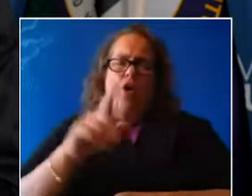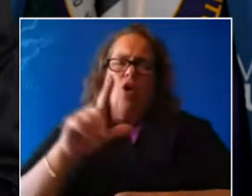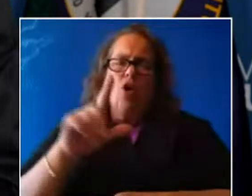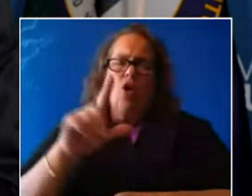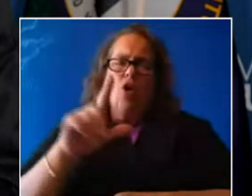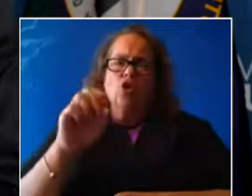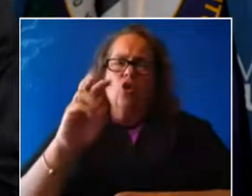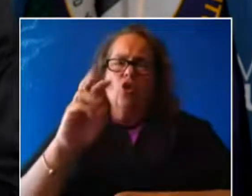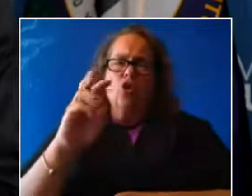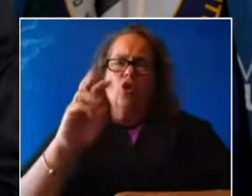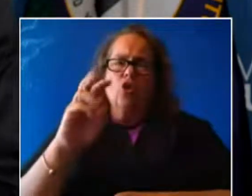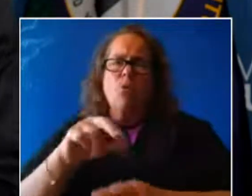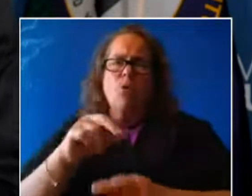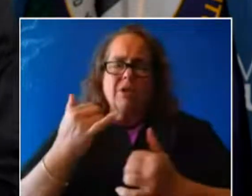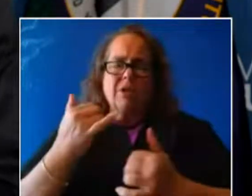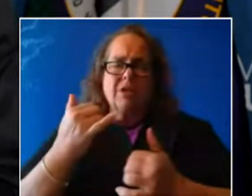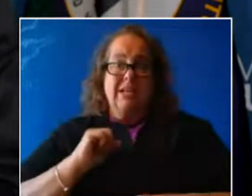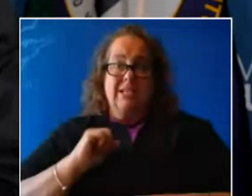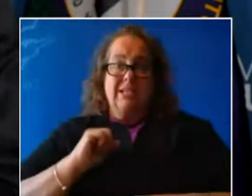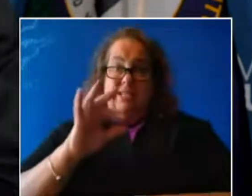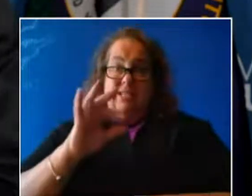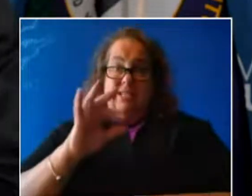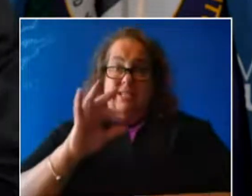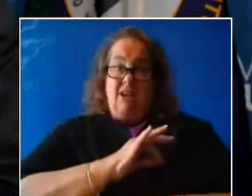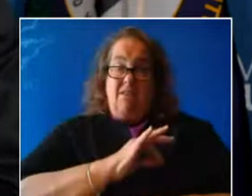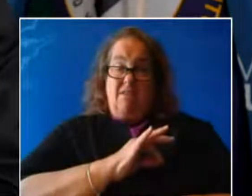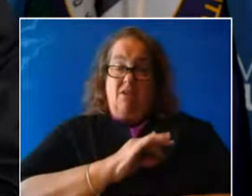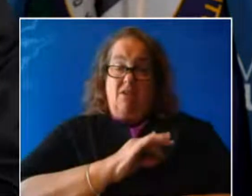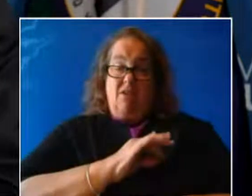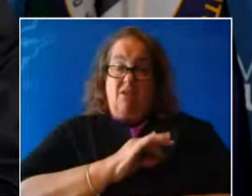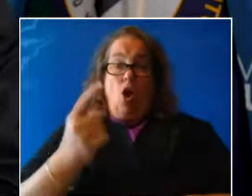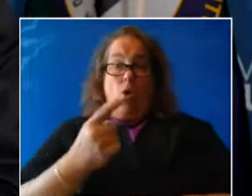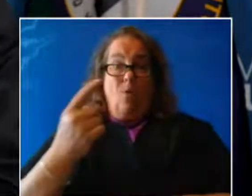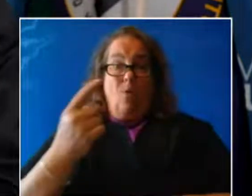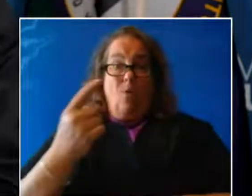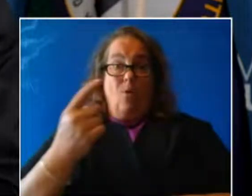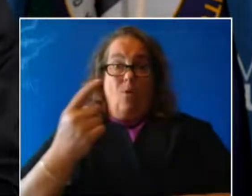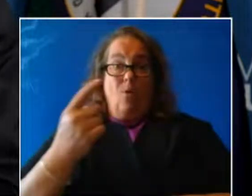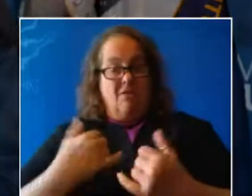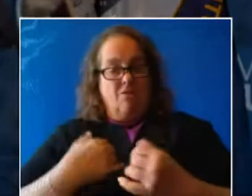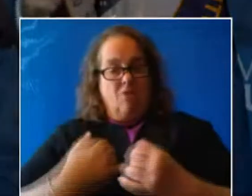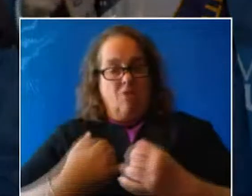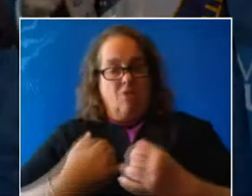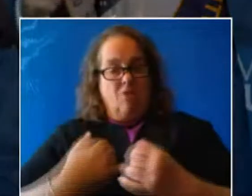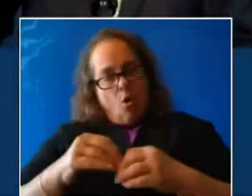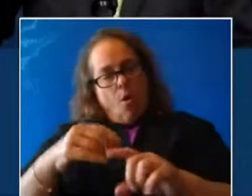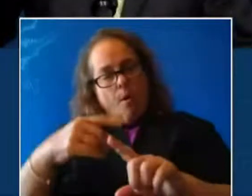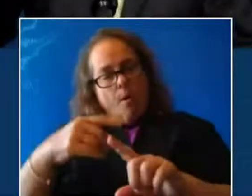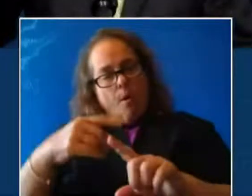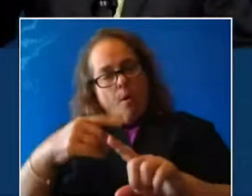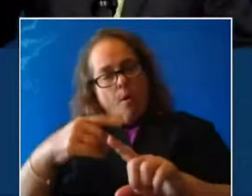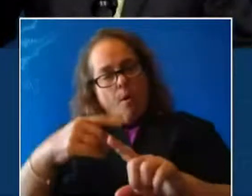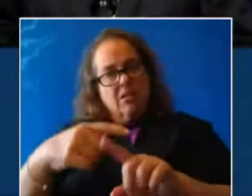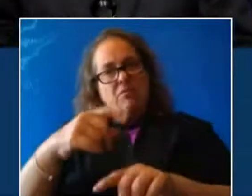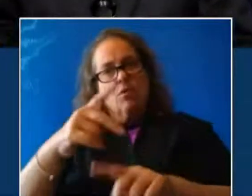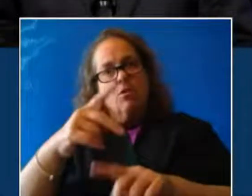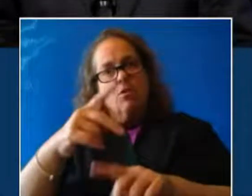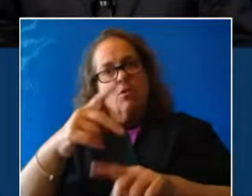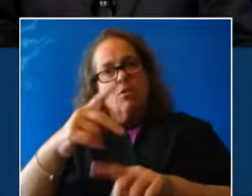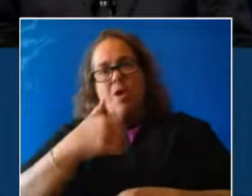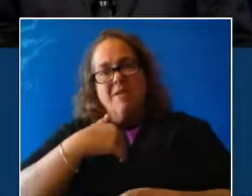staff, always now, we have more positives among staff than residents. Why? Residents